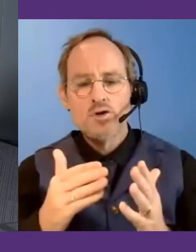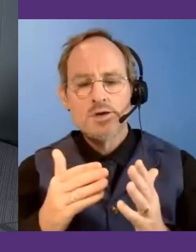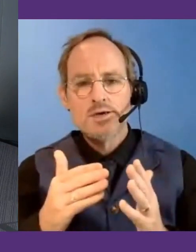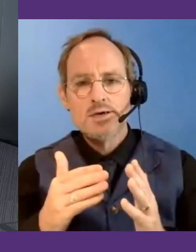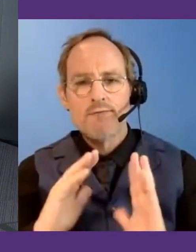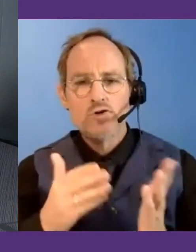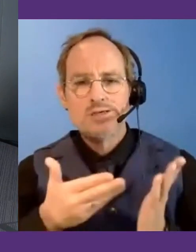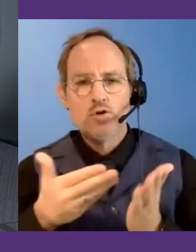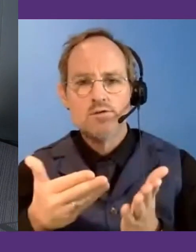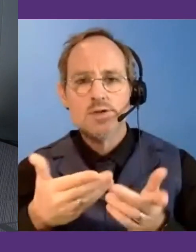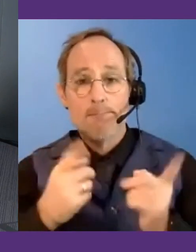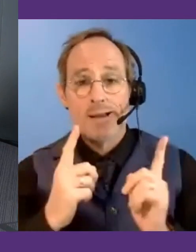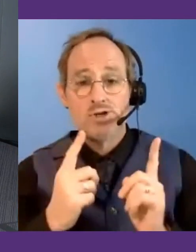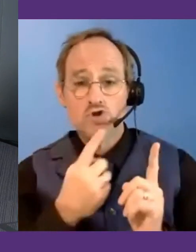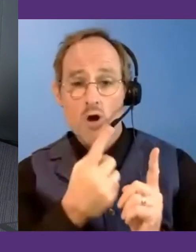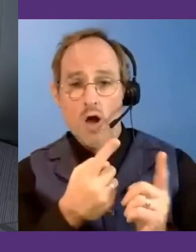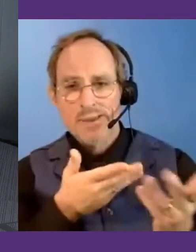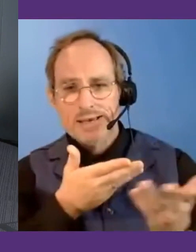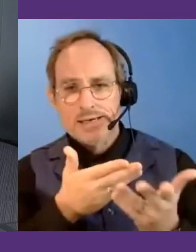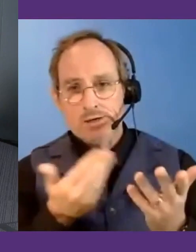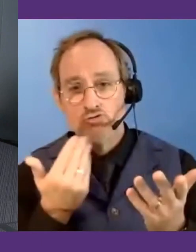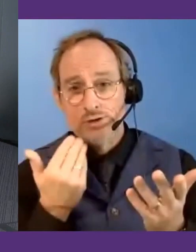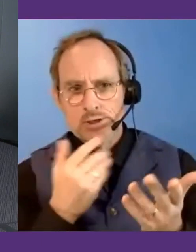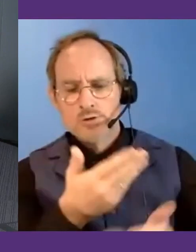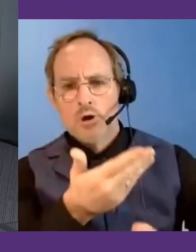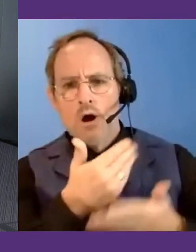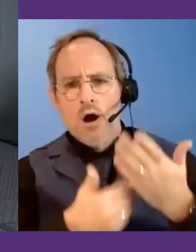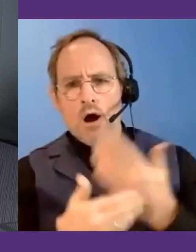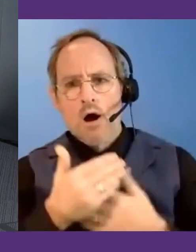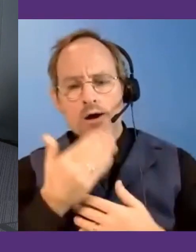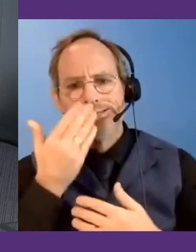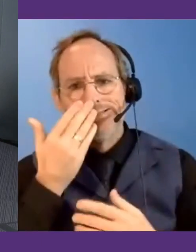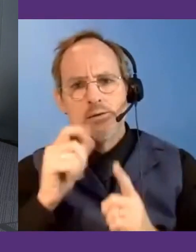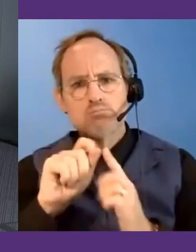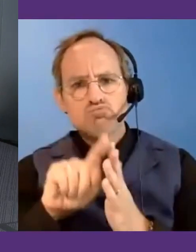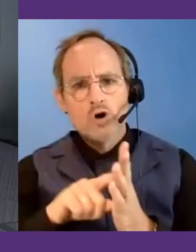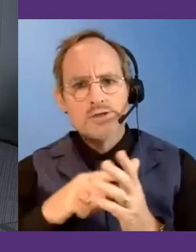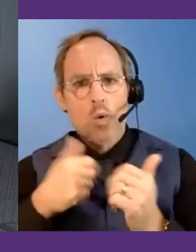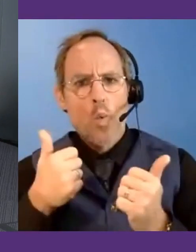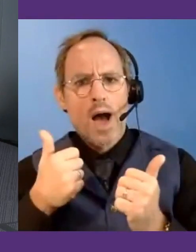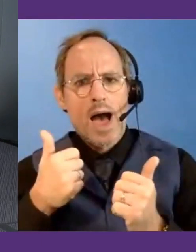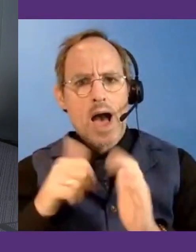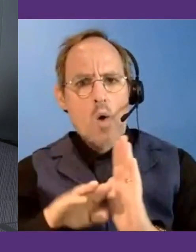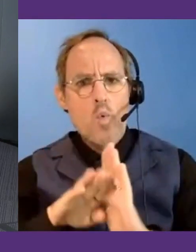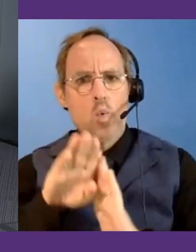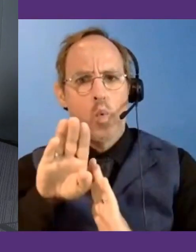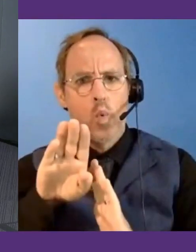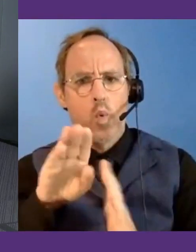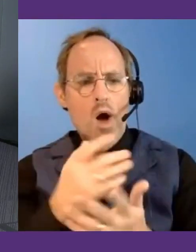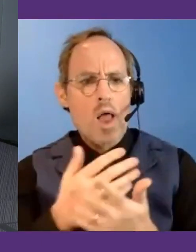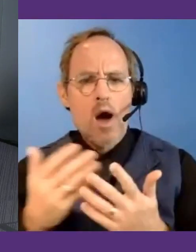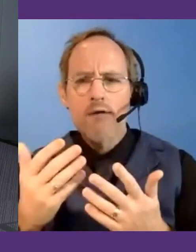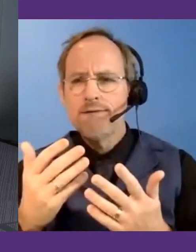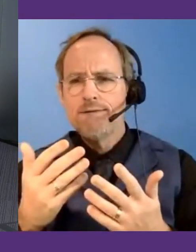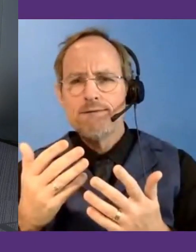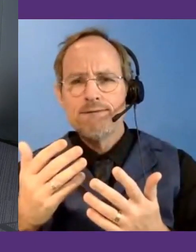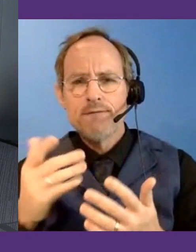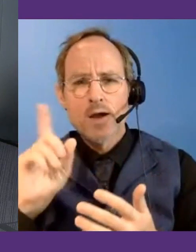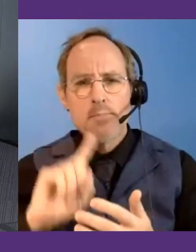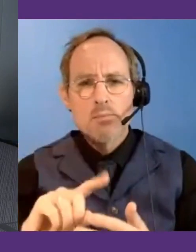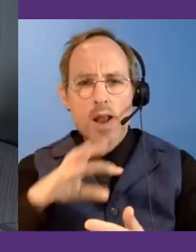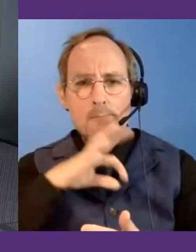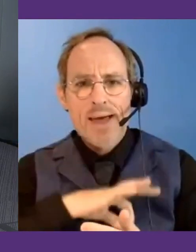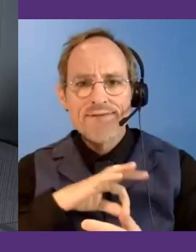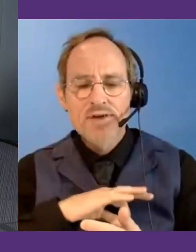how it's been going so well, and some of the quotes that we've had from beneficiaries, you know, it's the range of things